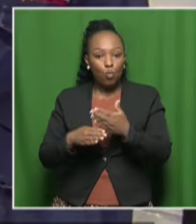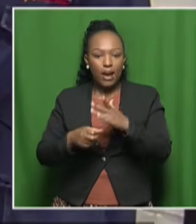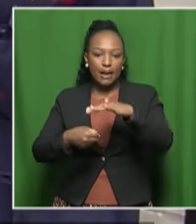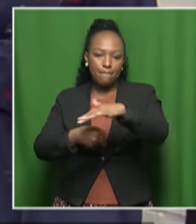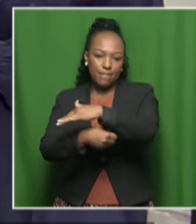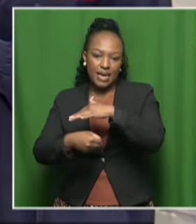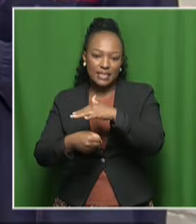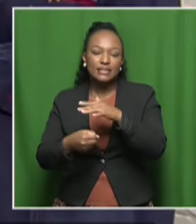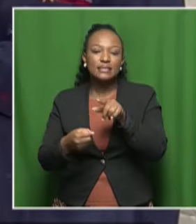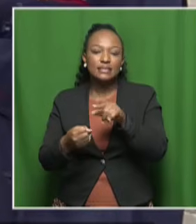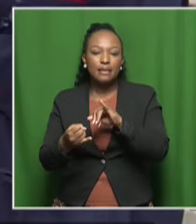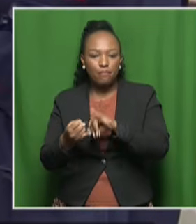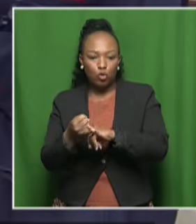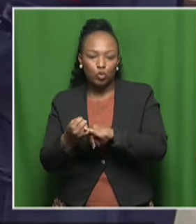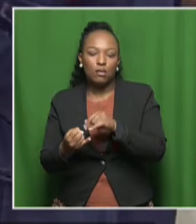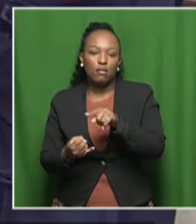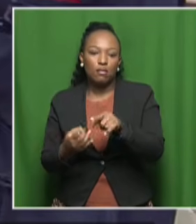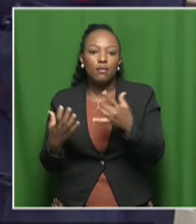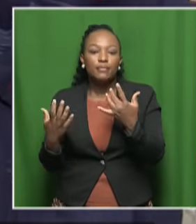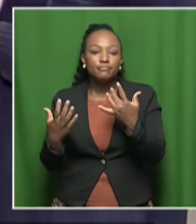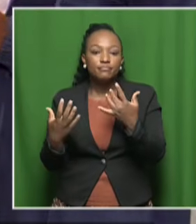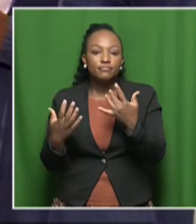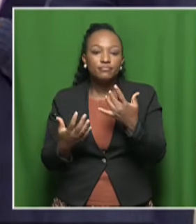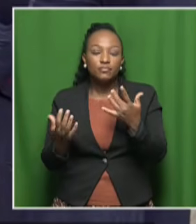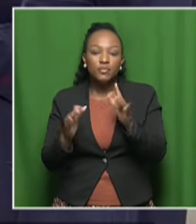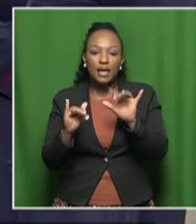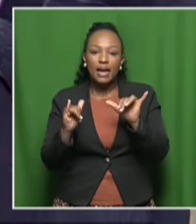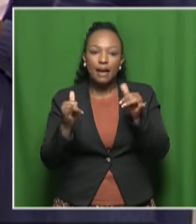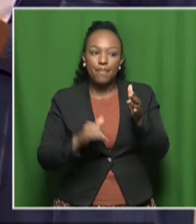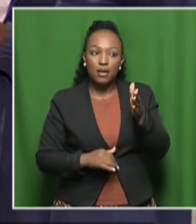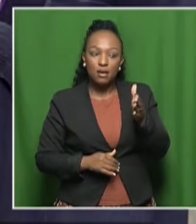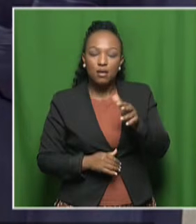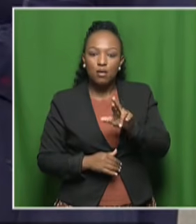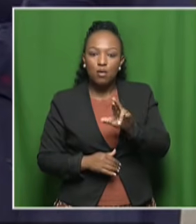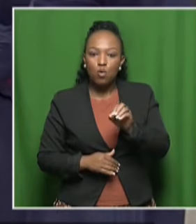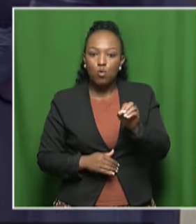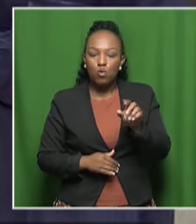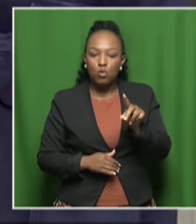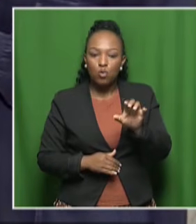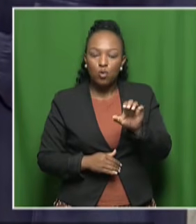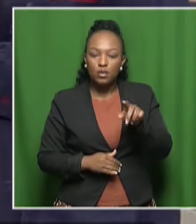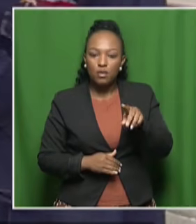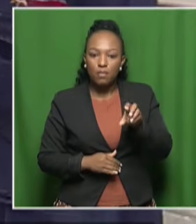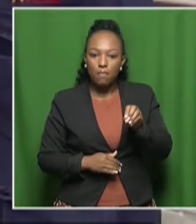workplace modules. So we are in Roodepoort. There's a company in Roodepoort which is called Boleng